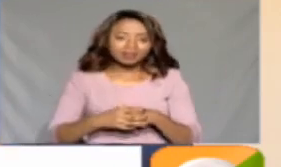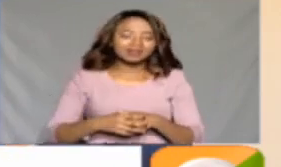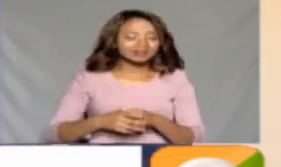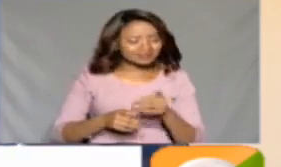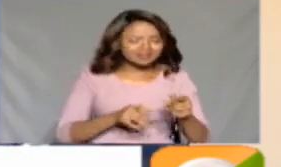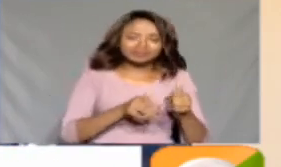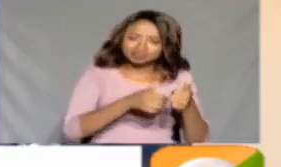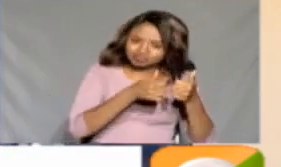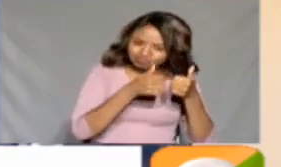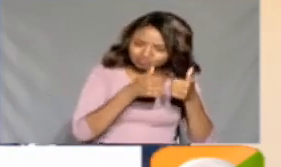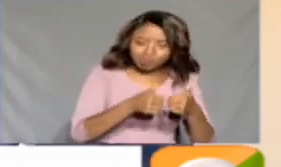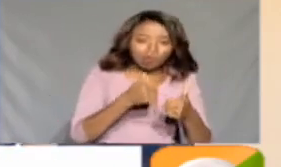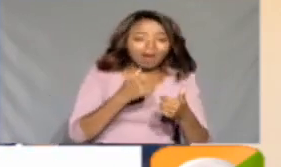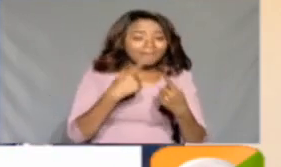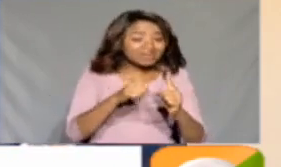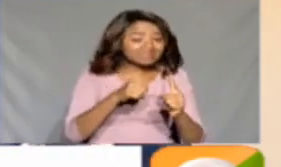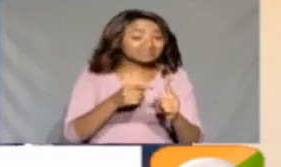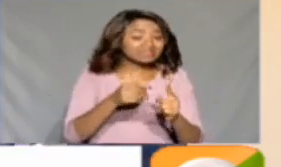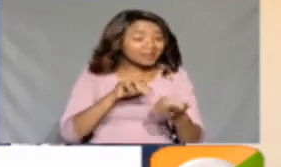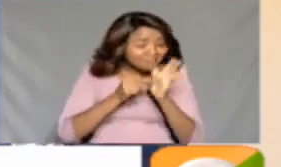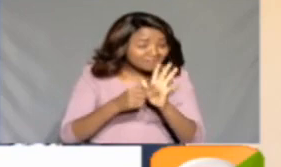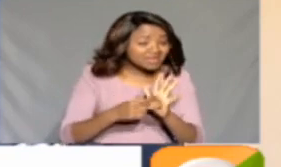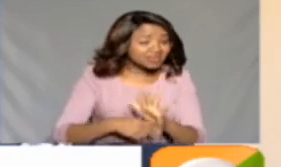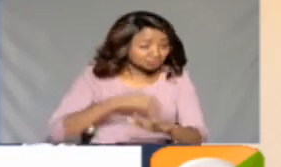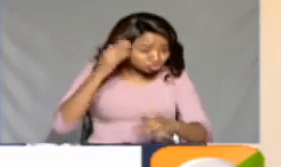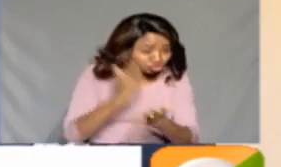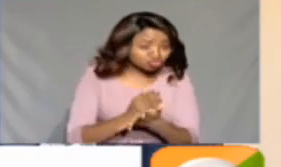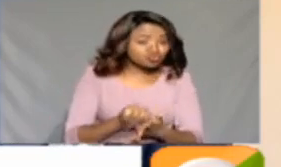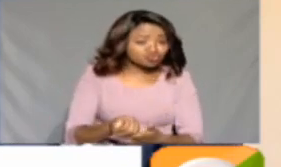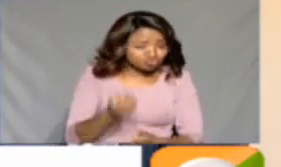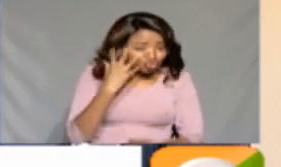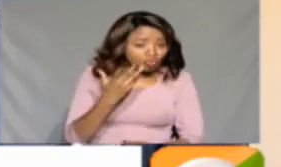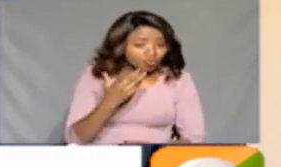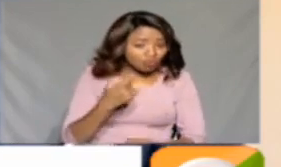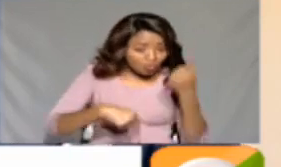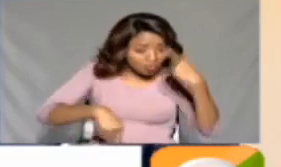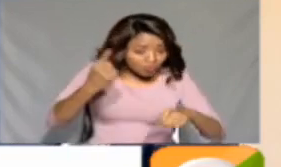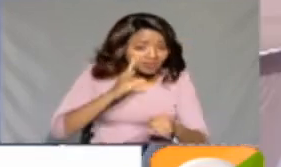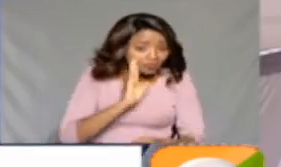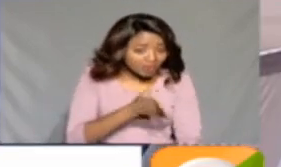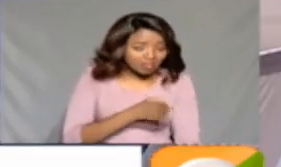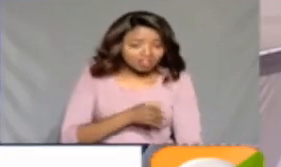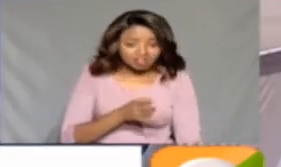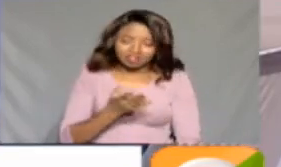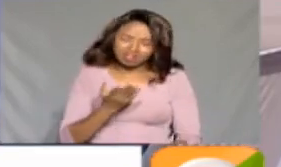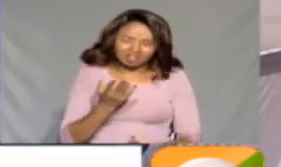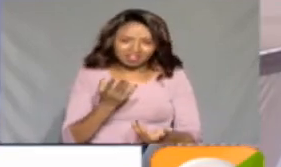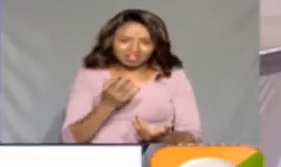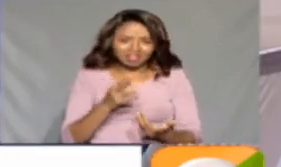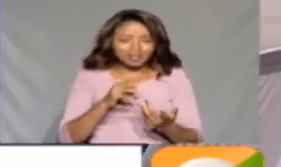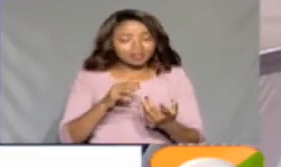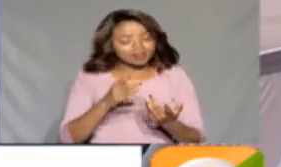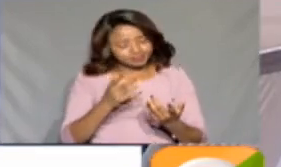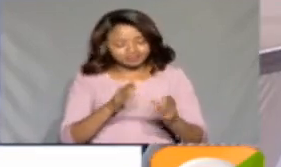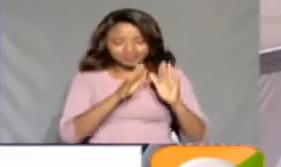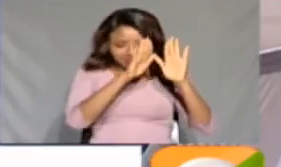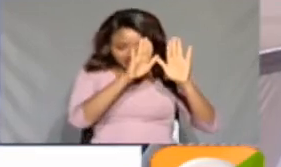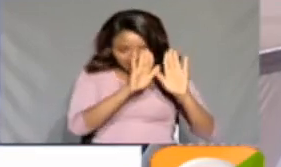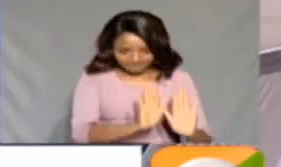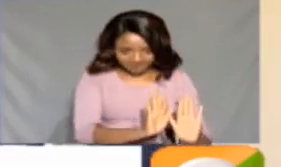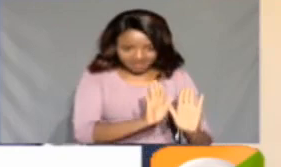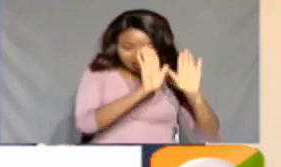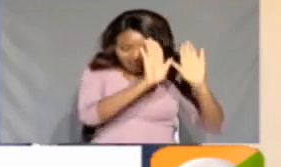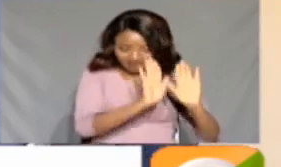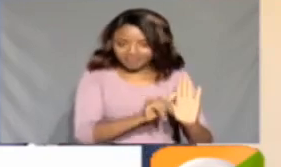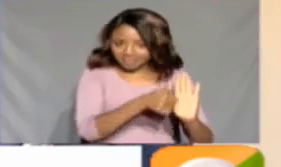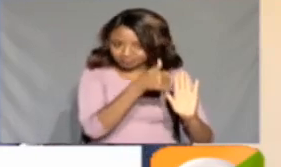in a win. So my question because there are some other variables you have to put into consideration. Okay. I mean, for example, even say in the United